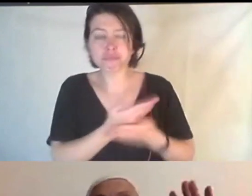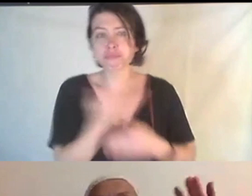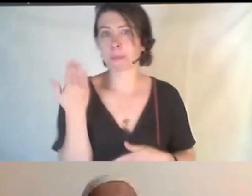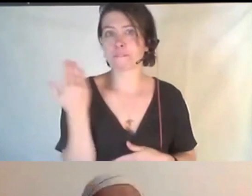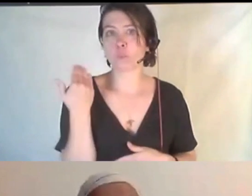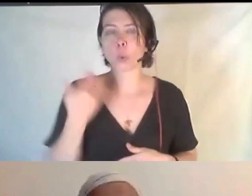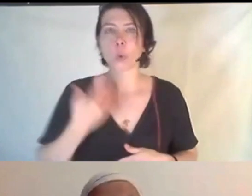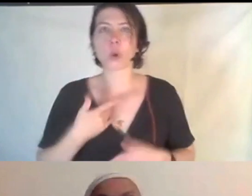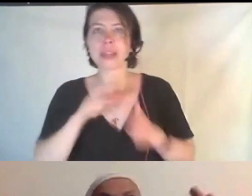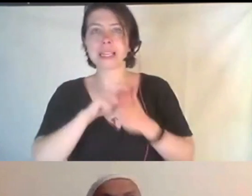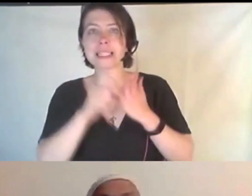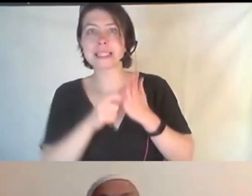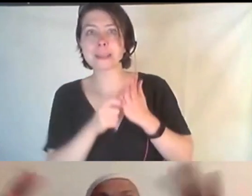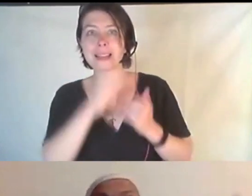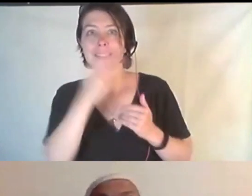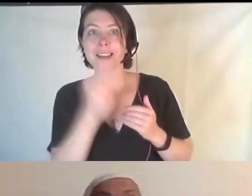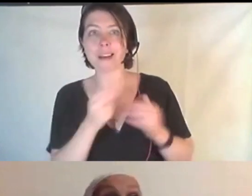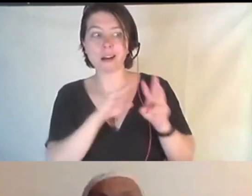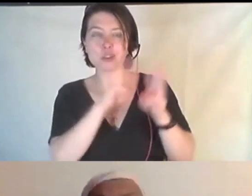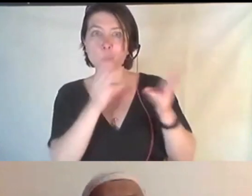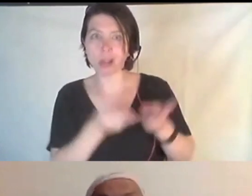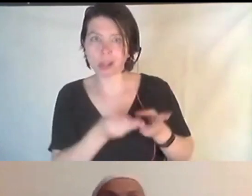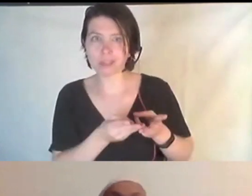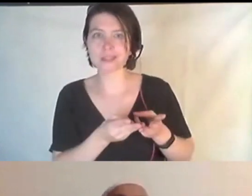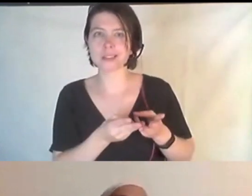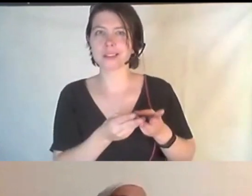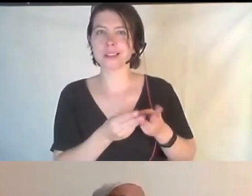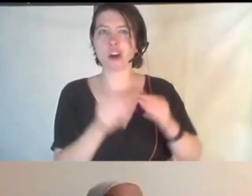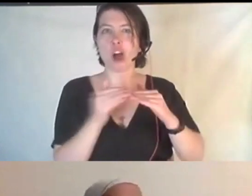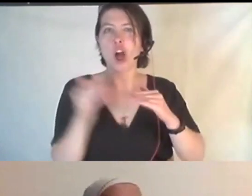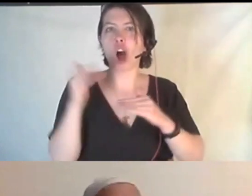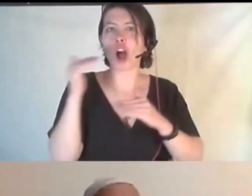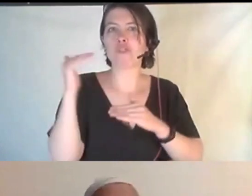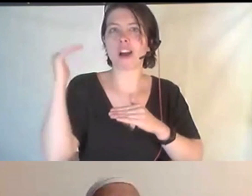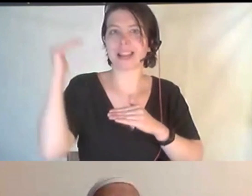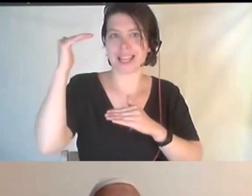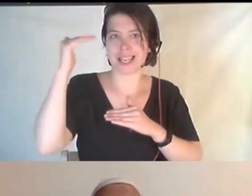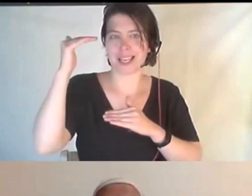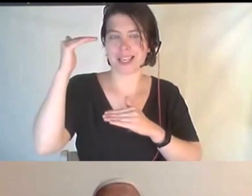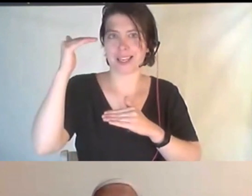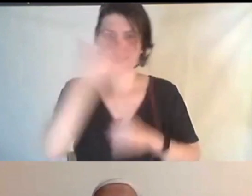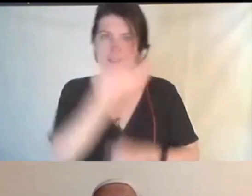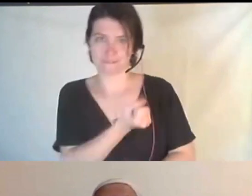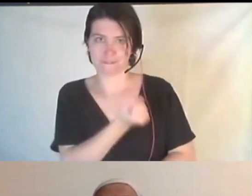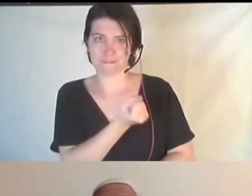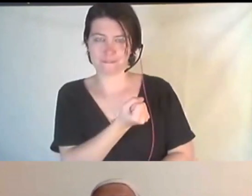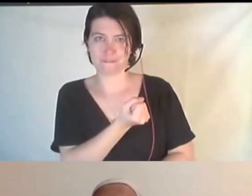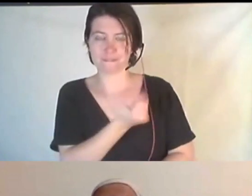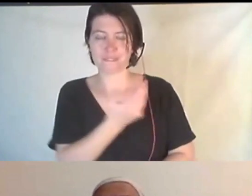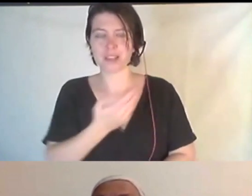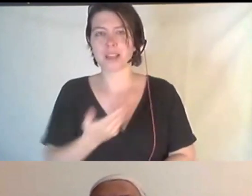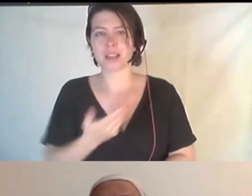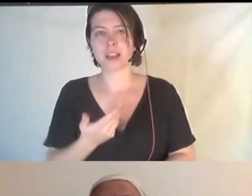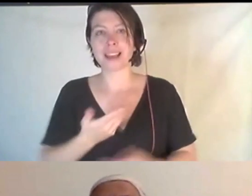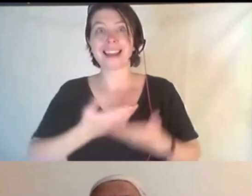as the arts world, as well as the whole world. And, you know, artists like Nena, for somebody with such